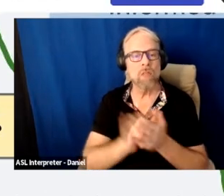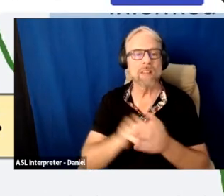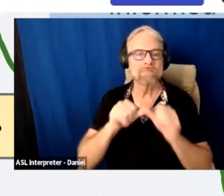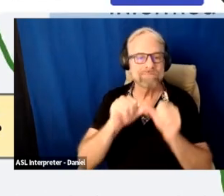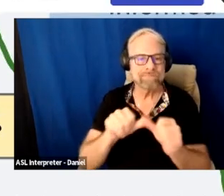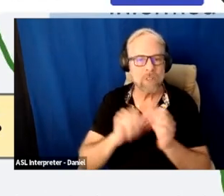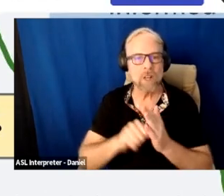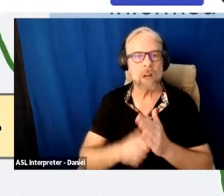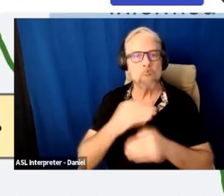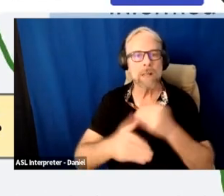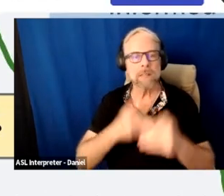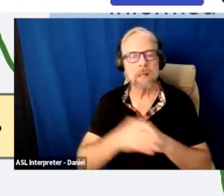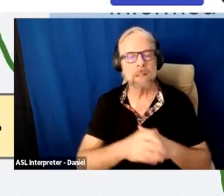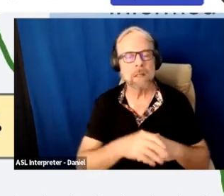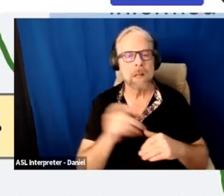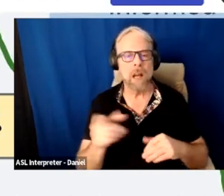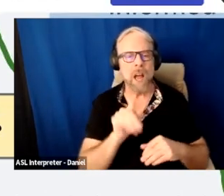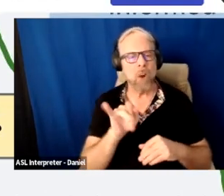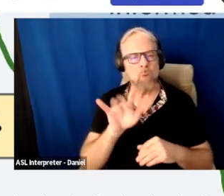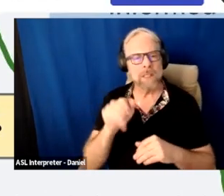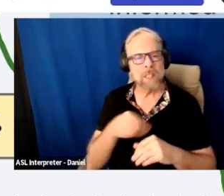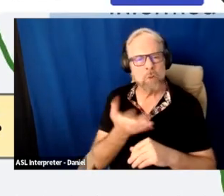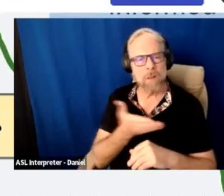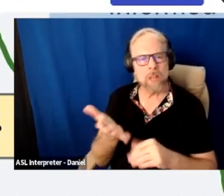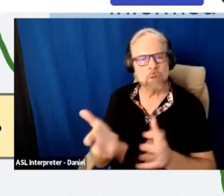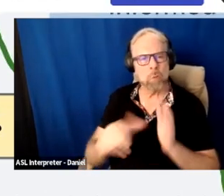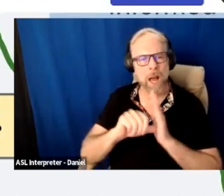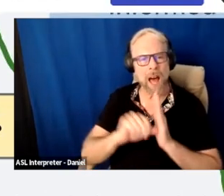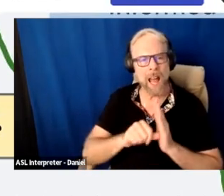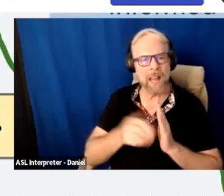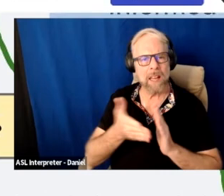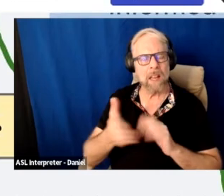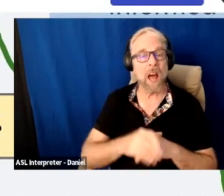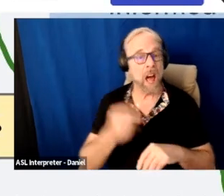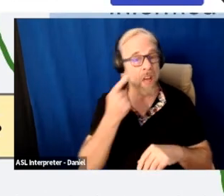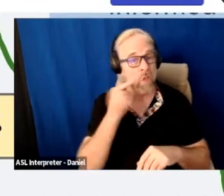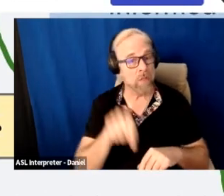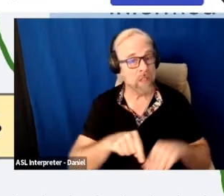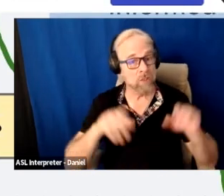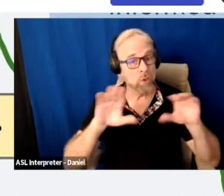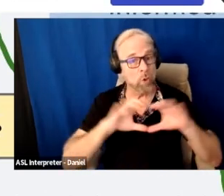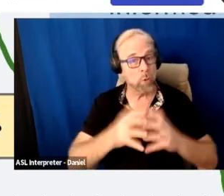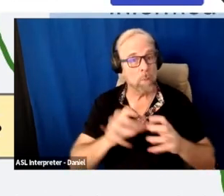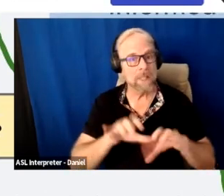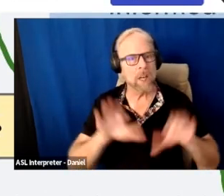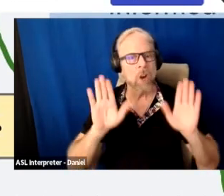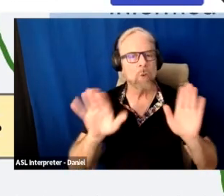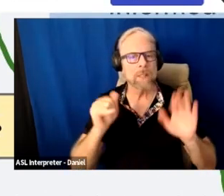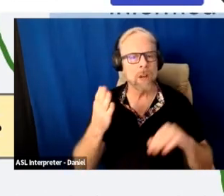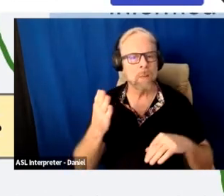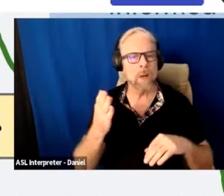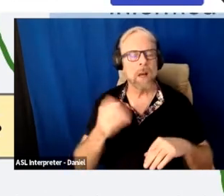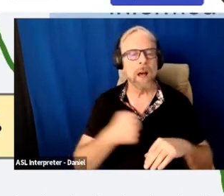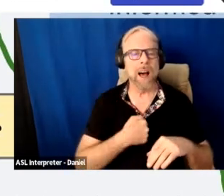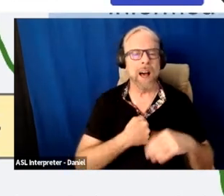right? Did you have things, Krista, that you wanted to highlight here? I thought this group did a great job, and I would just say